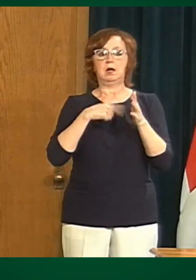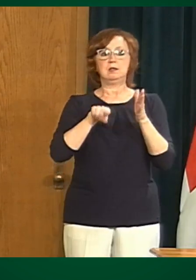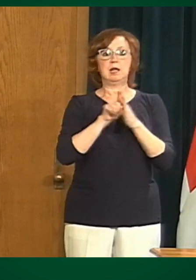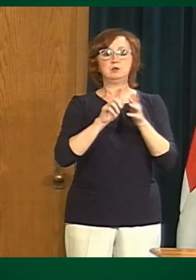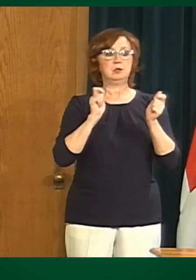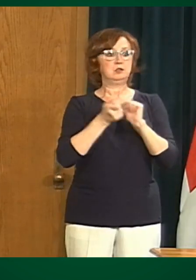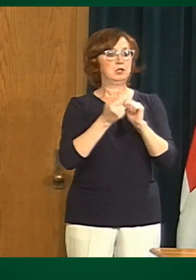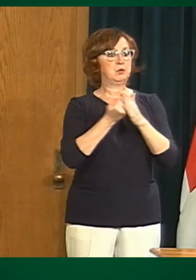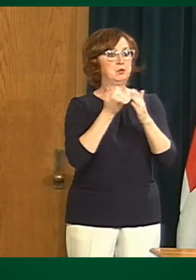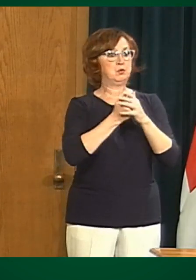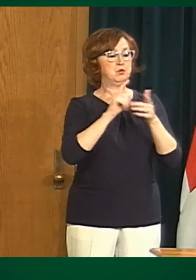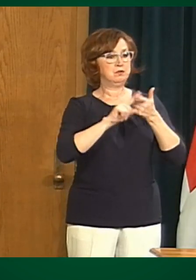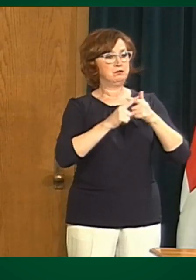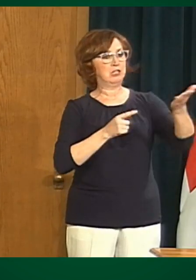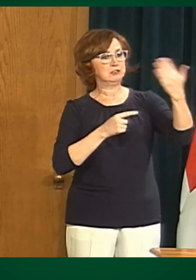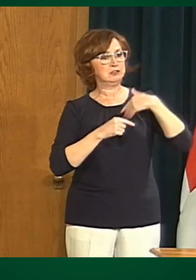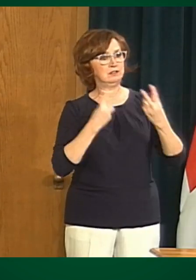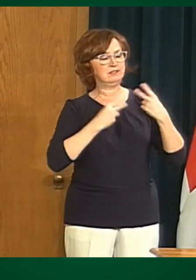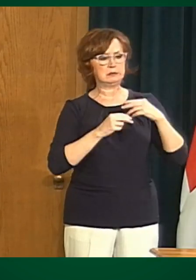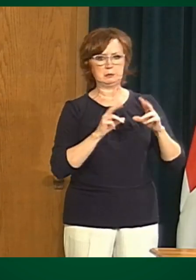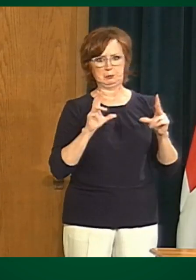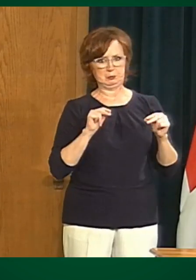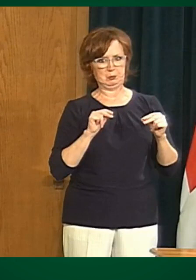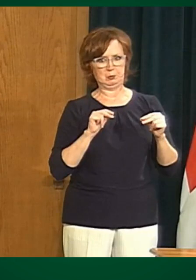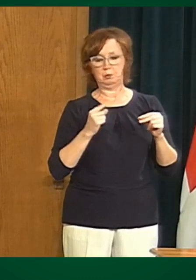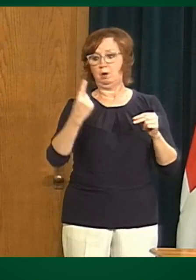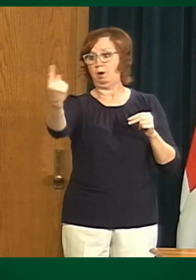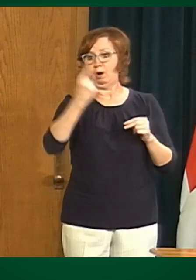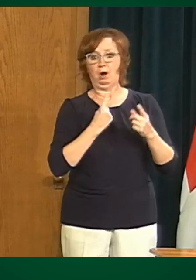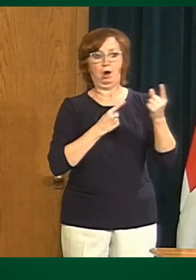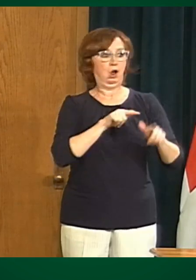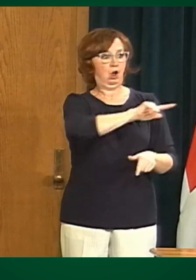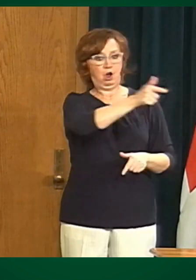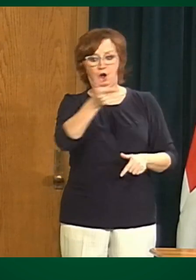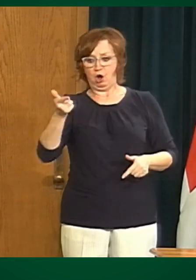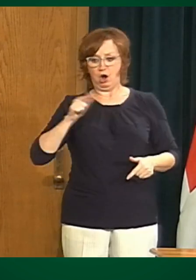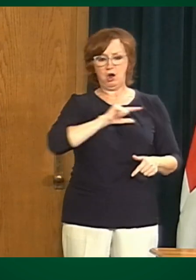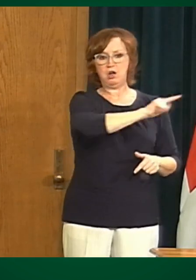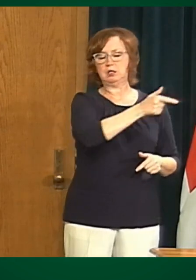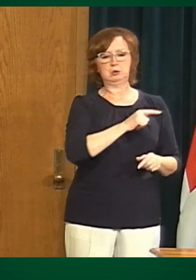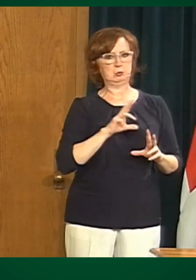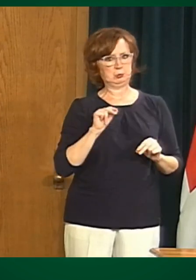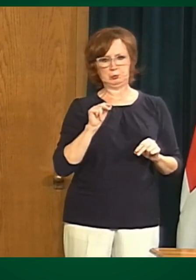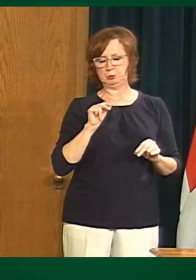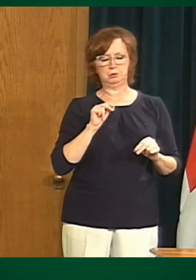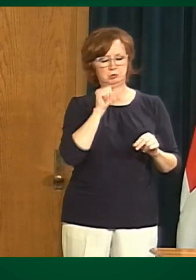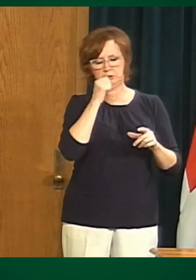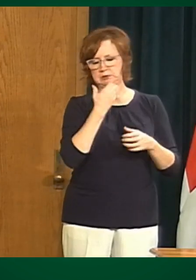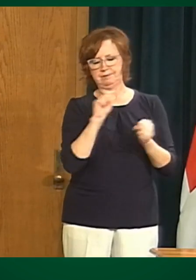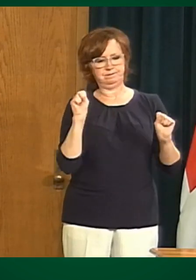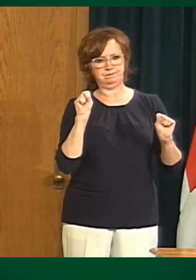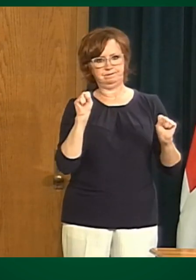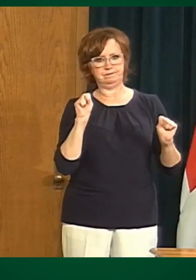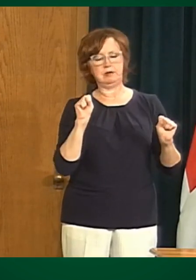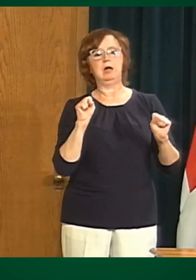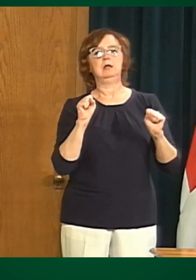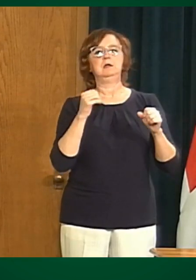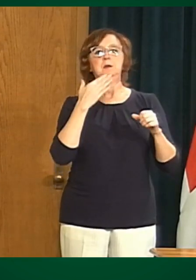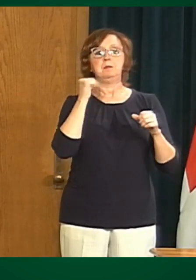be random mixing because that really would not be a safe thing to do at this point. But having said